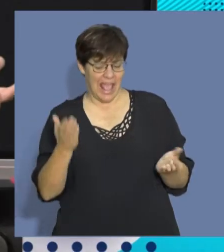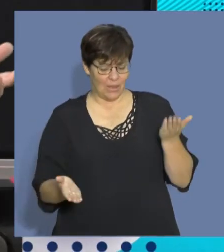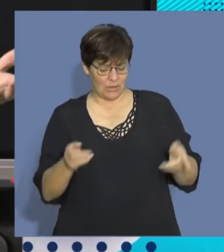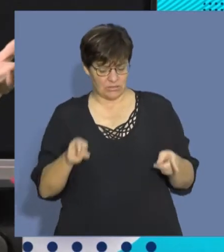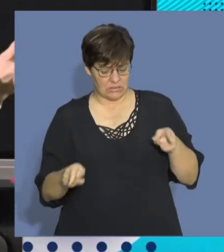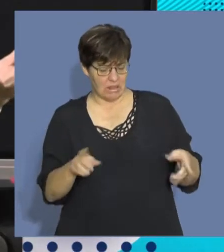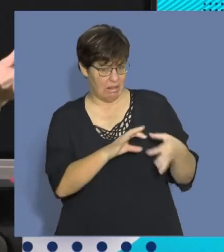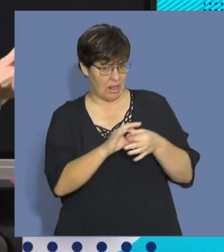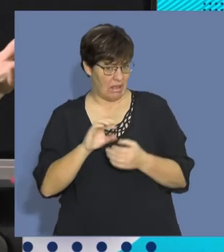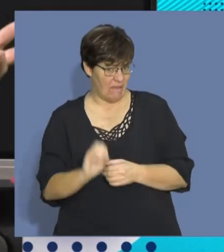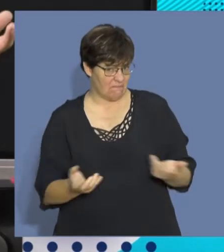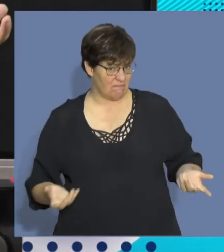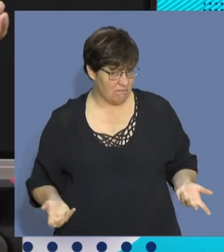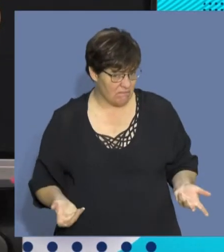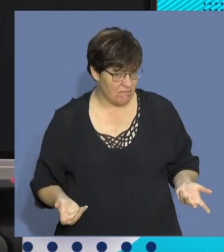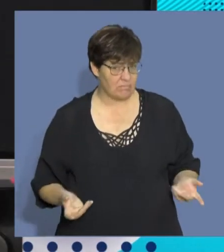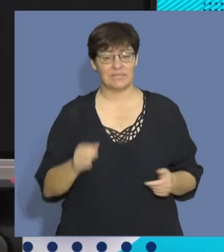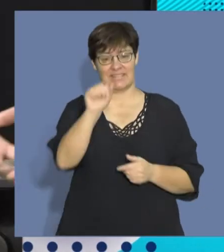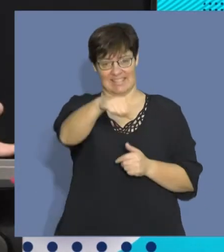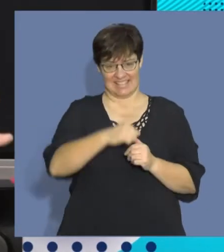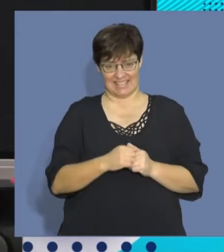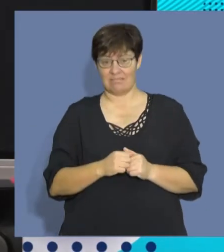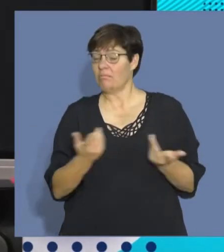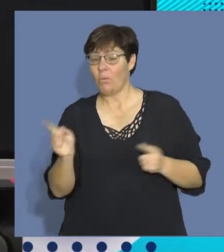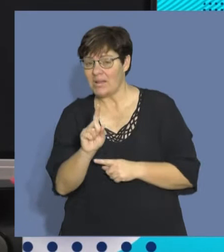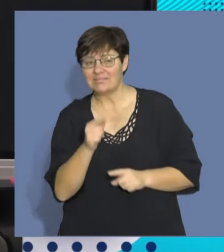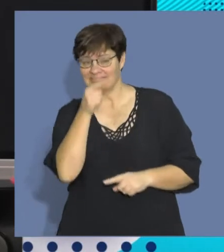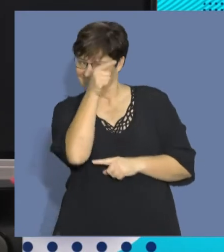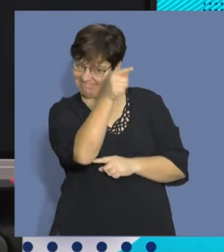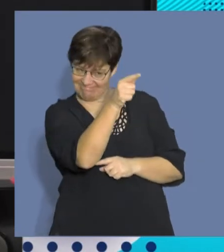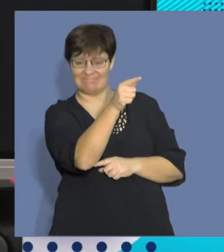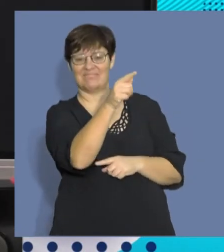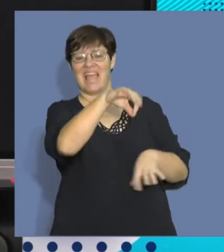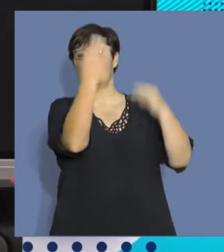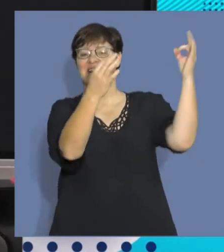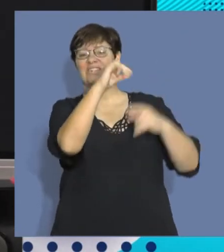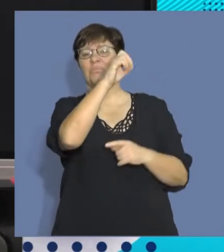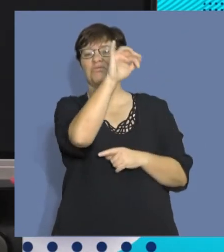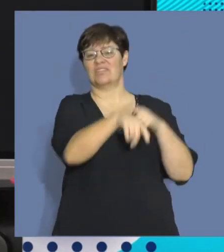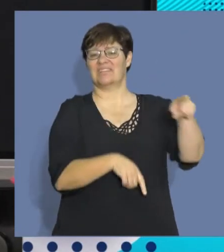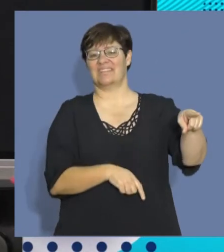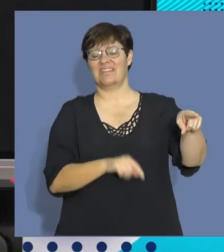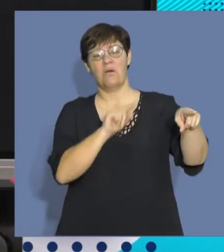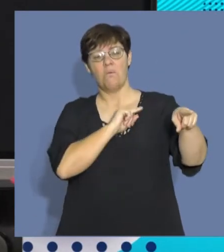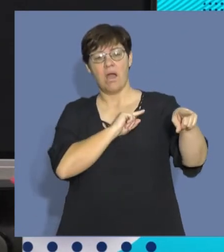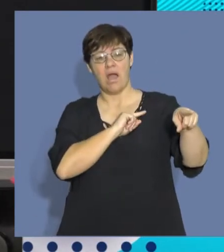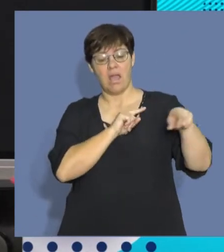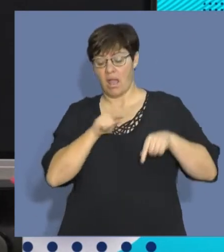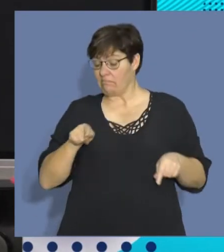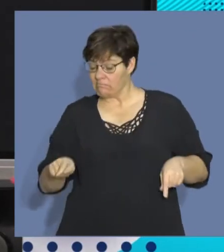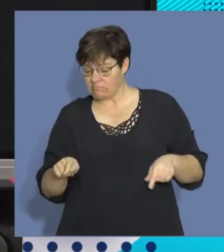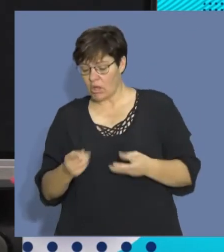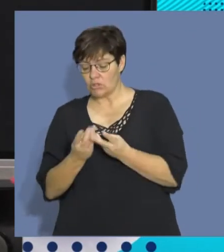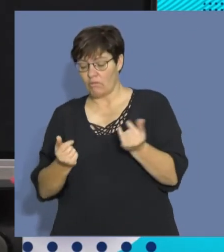is yes, and that answer is analytical geometry. Now, analytical geometry is really cool because we can solve algebraic questions